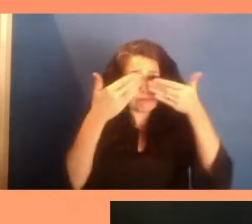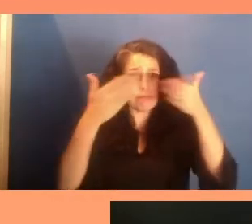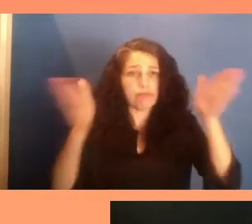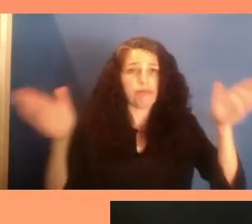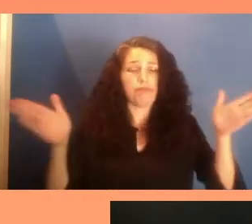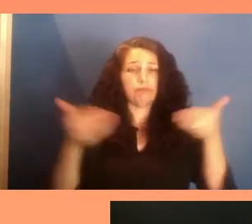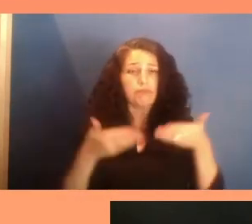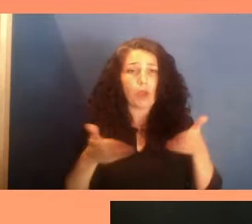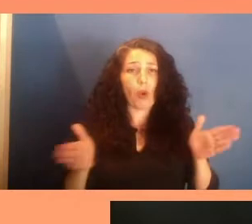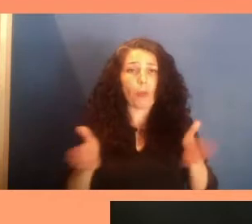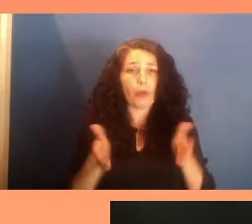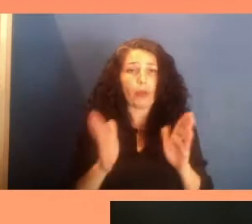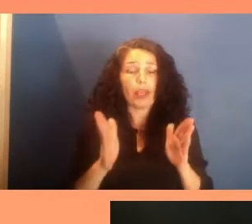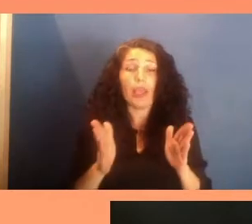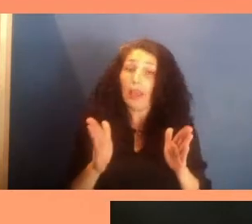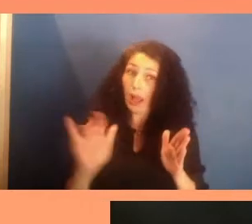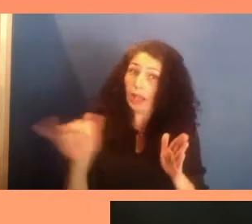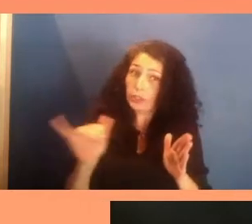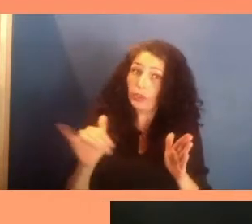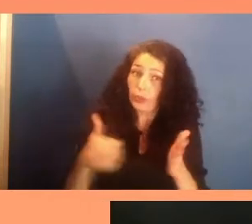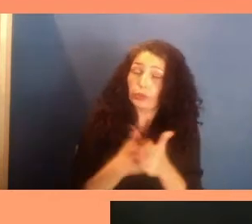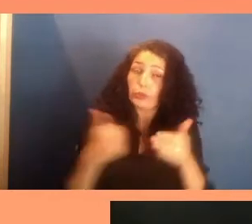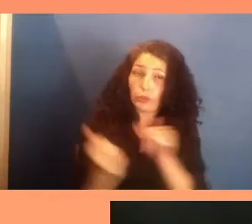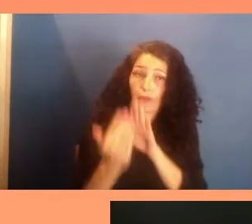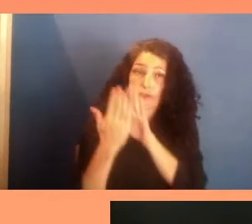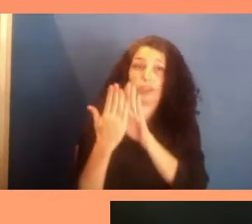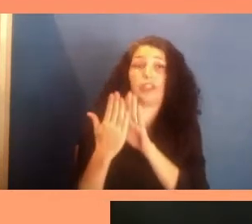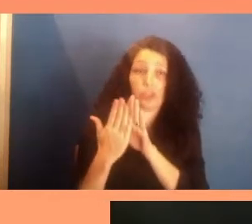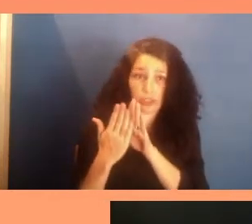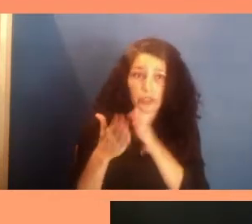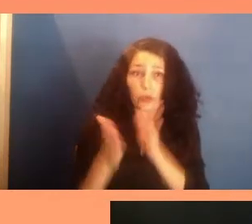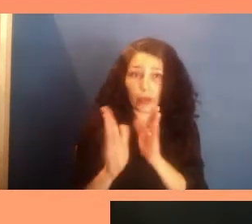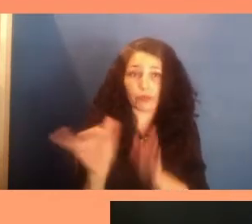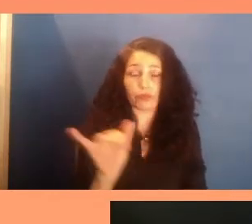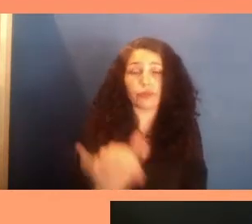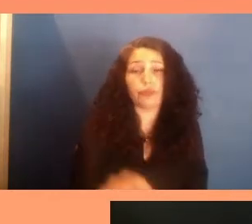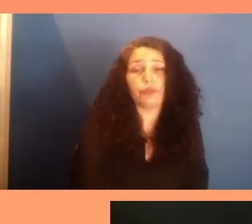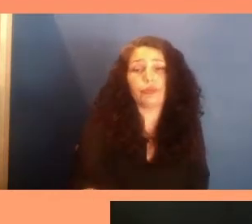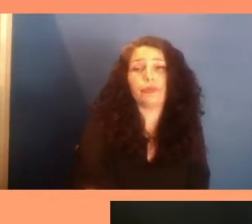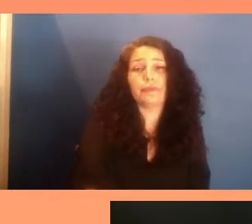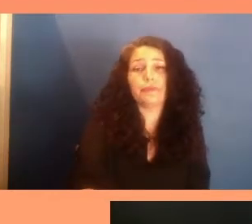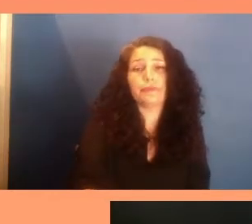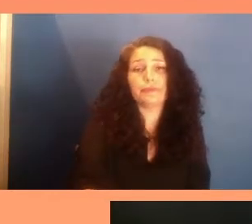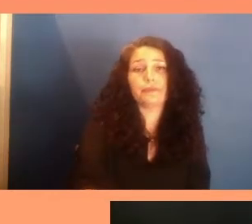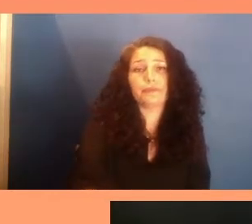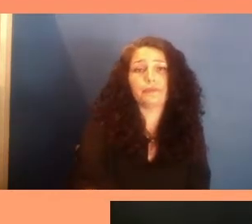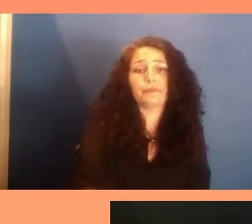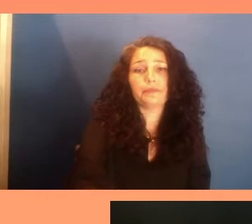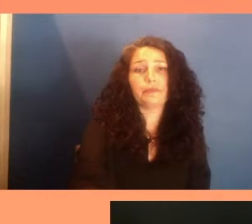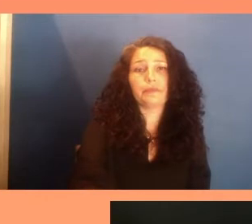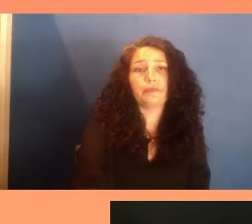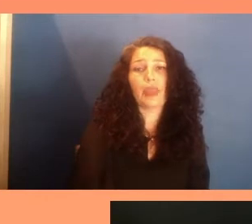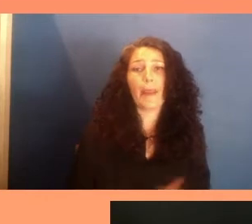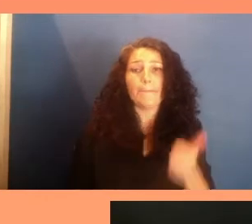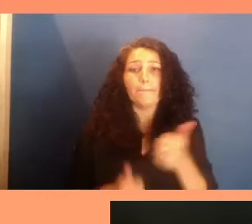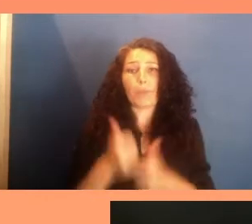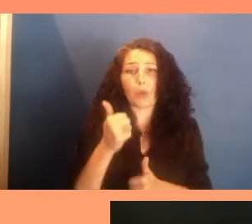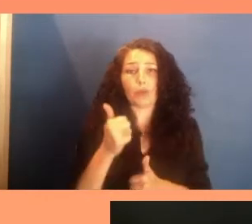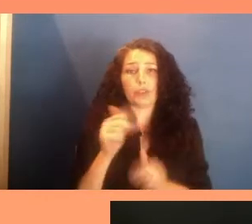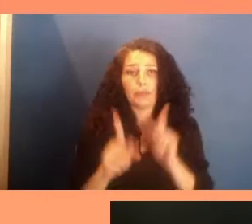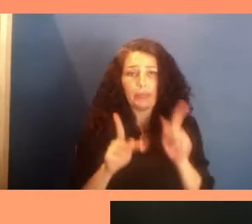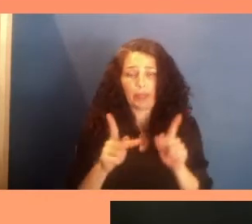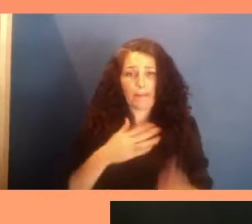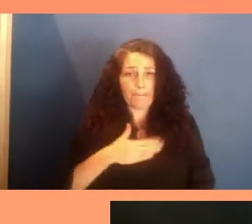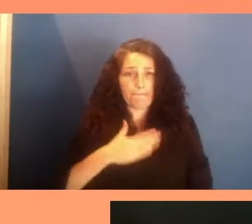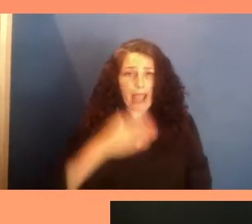newly confrontational way. And that most folks, from my opinion,